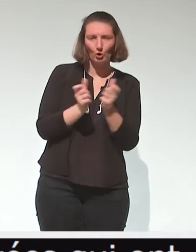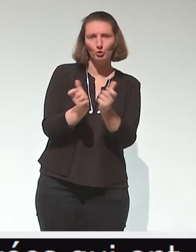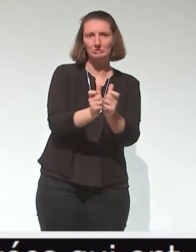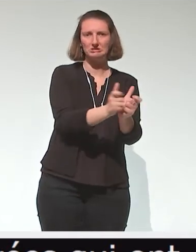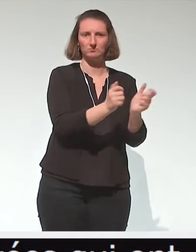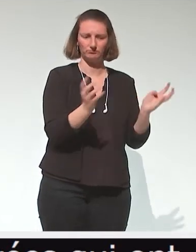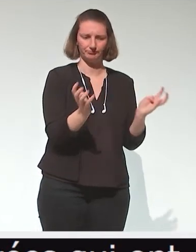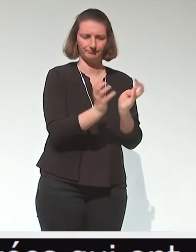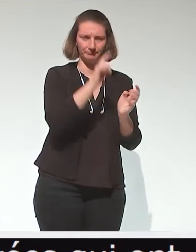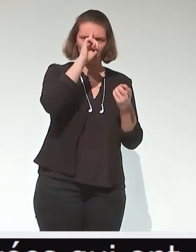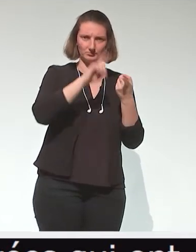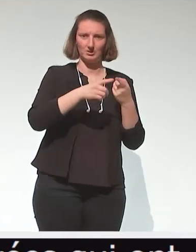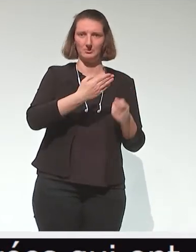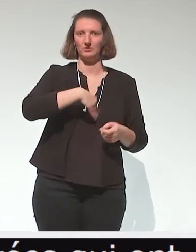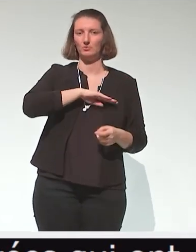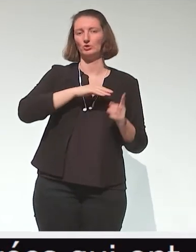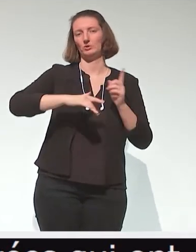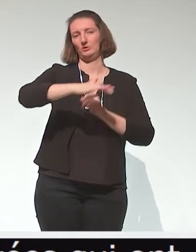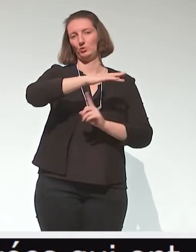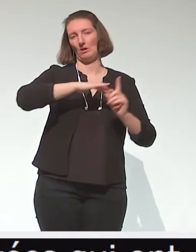asked a think tank